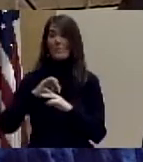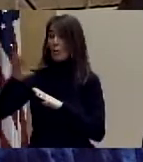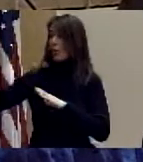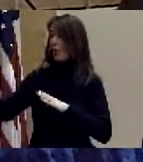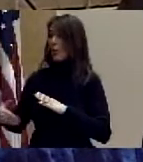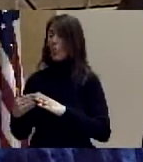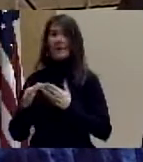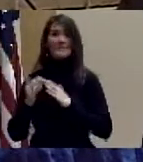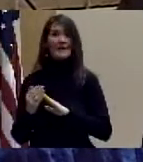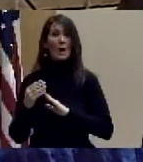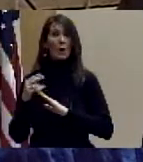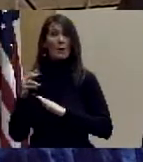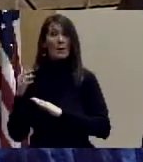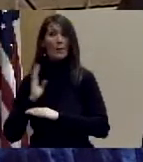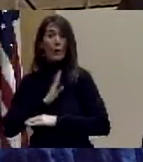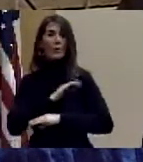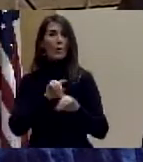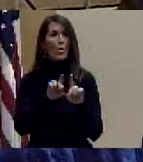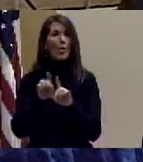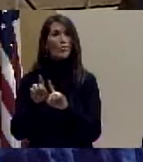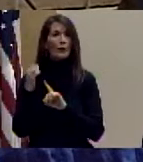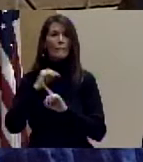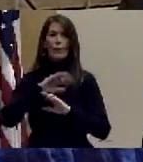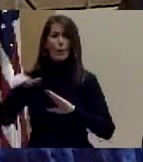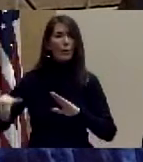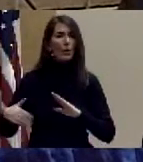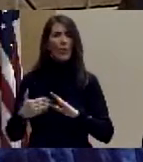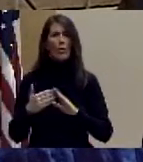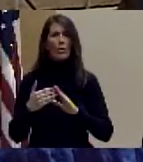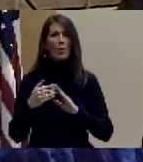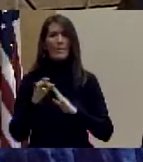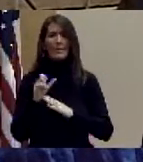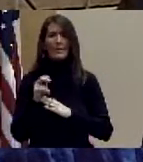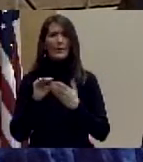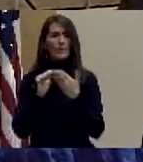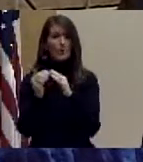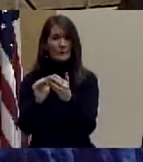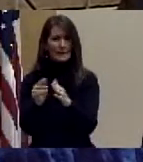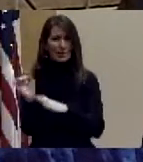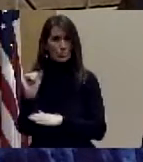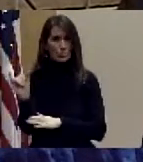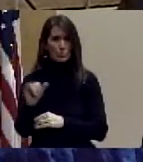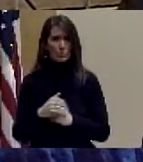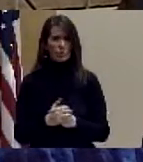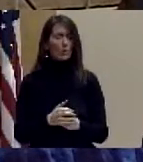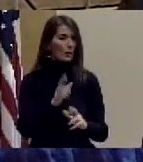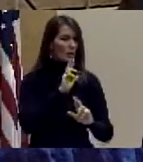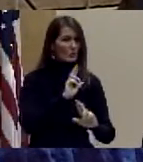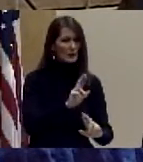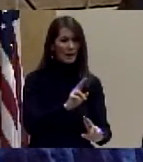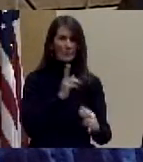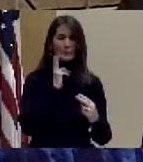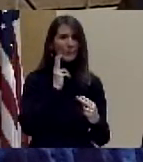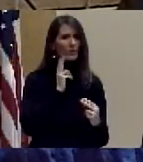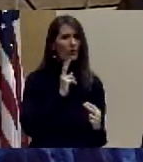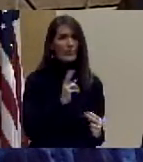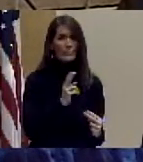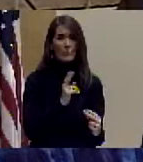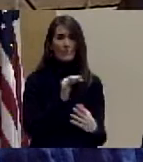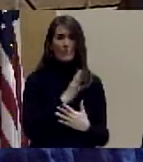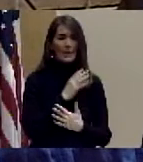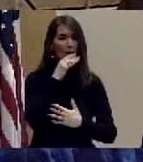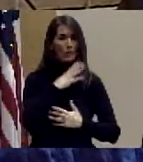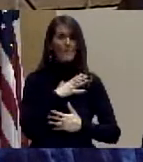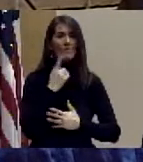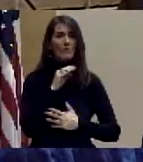town board, but more importantly, on behalf of the entire Brighton community. We respect and we honor the men and women of